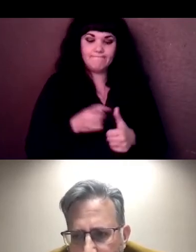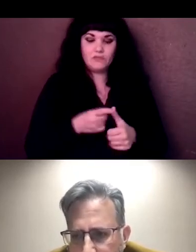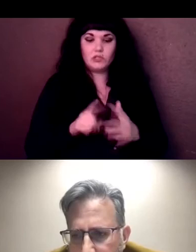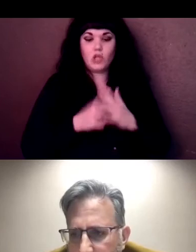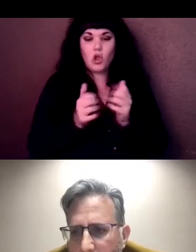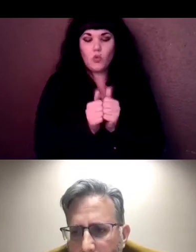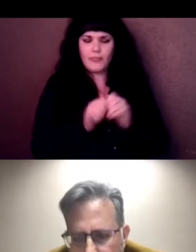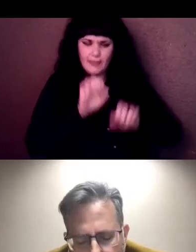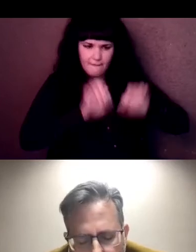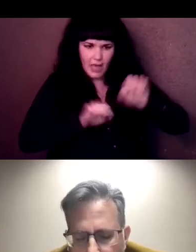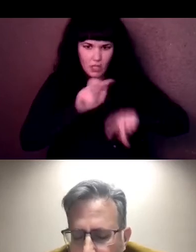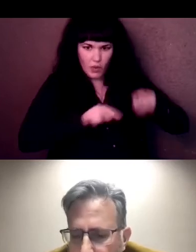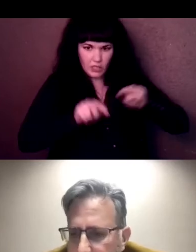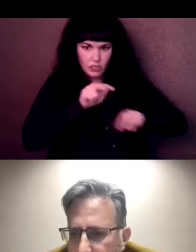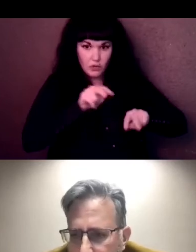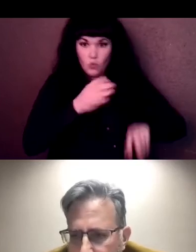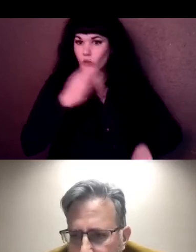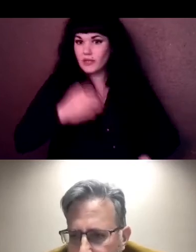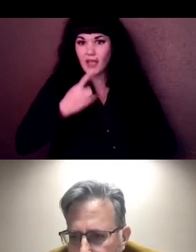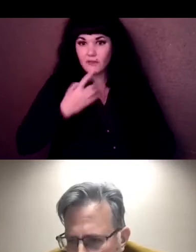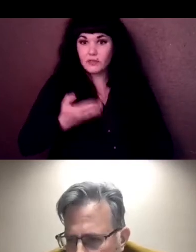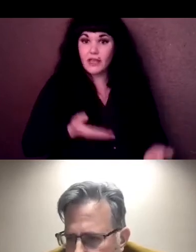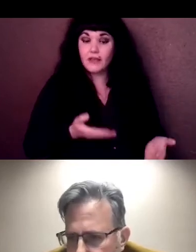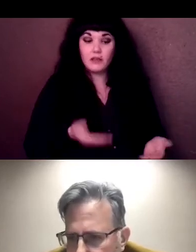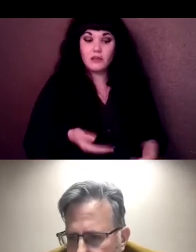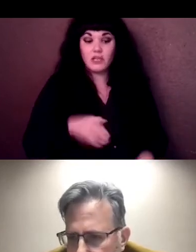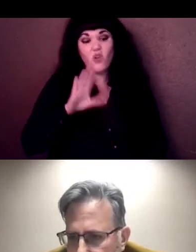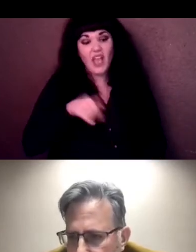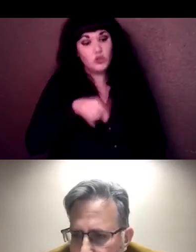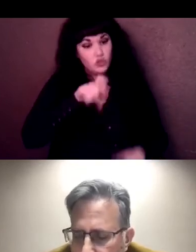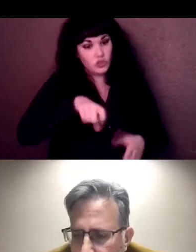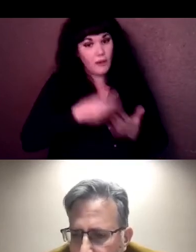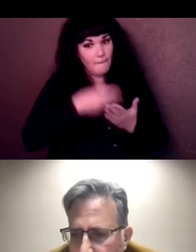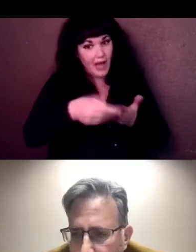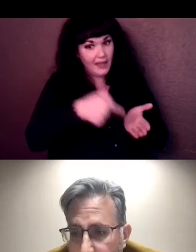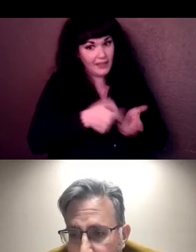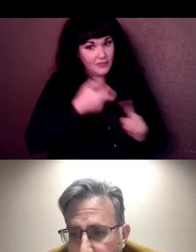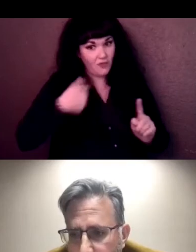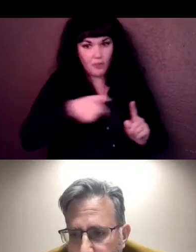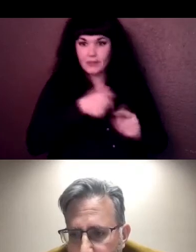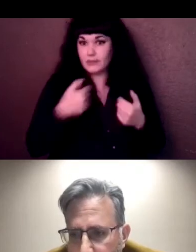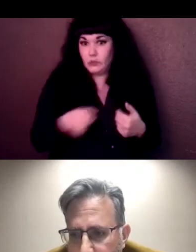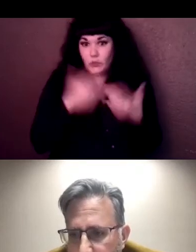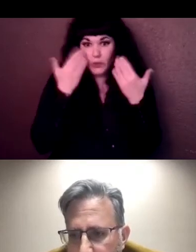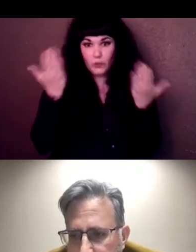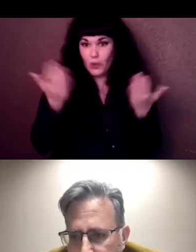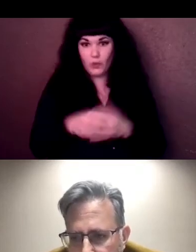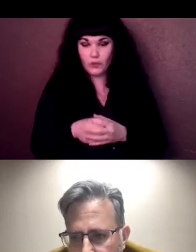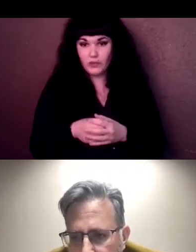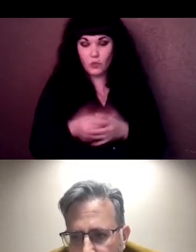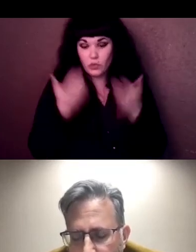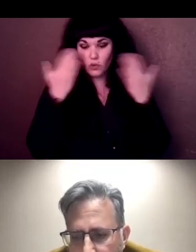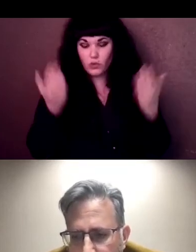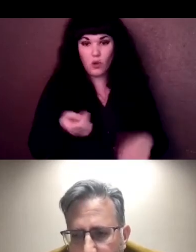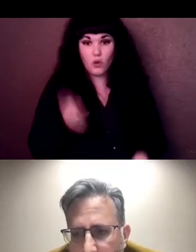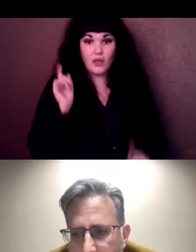evaluation. We never say, hey, here's what we think you should purchase from us, because we don't know. We're not going to know that until we have